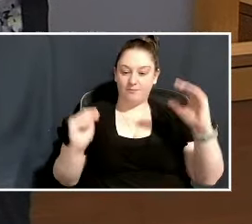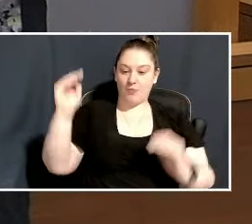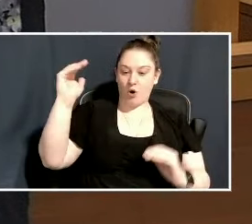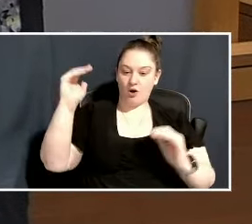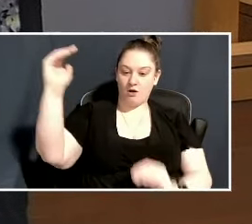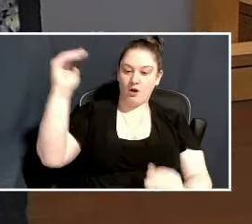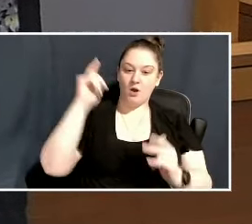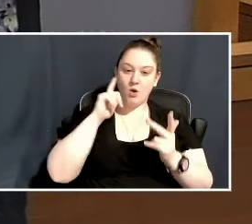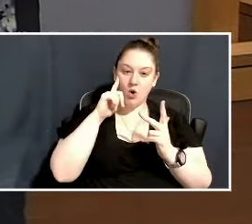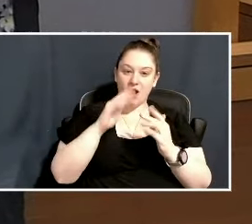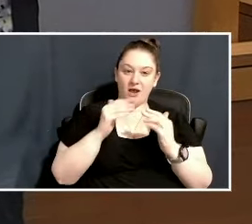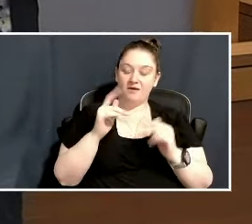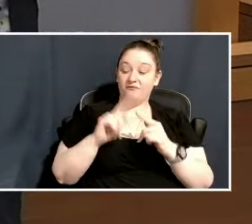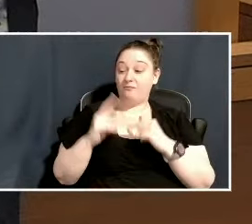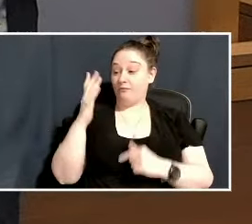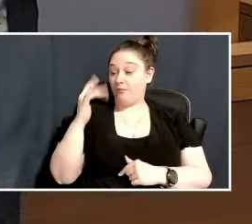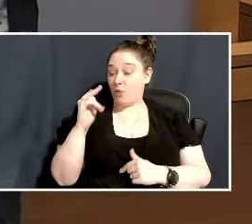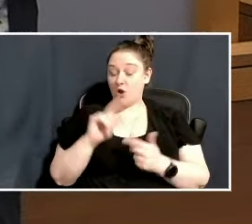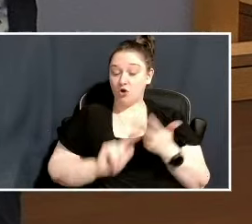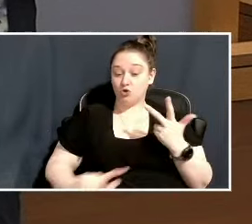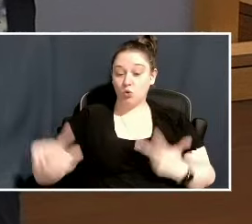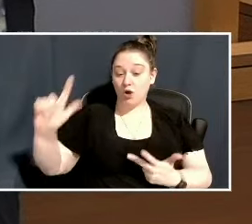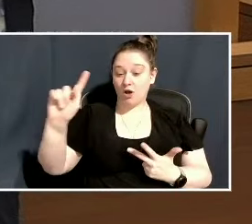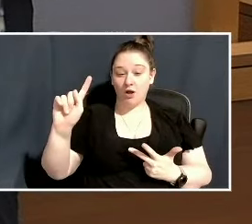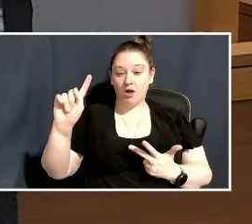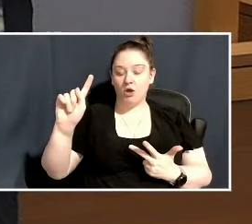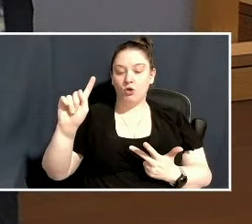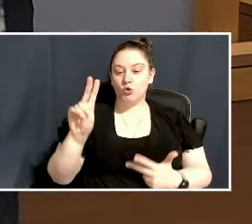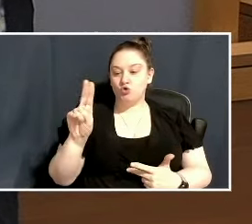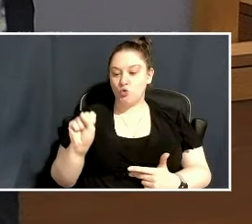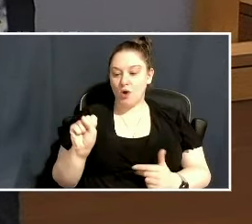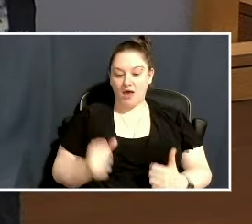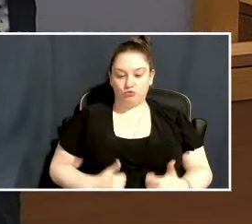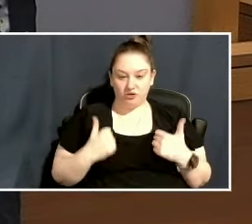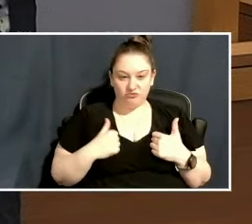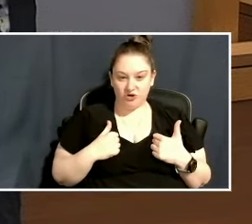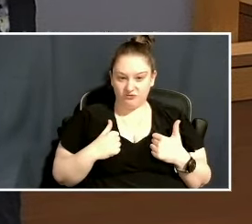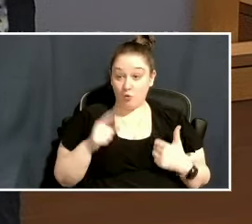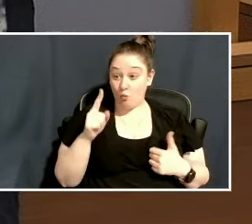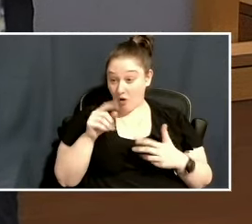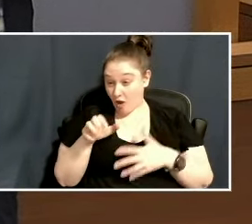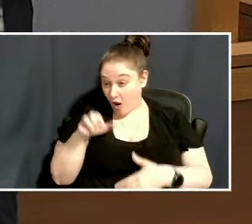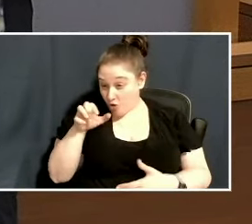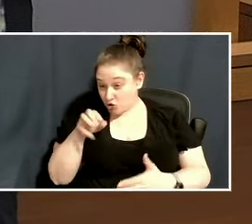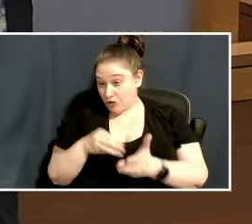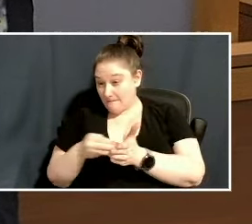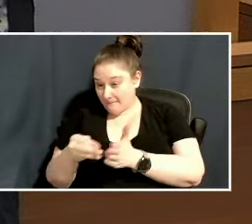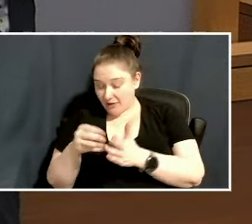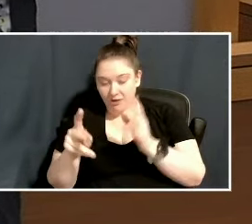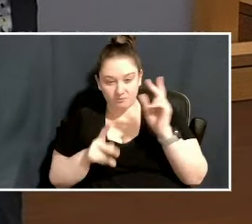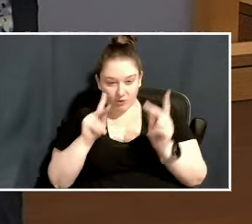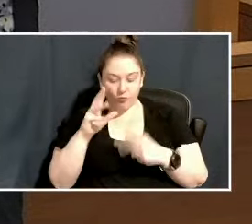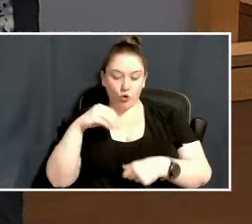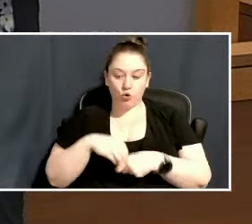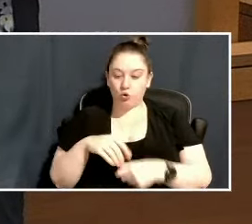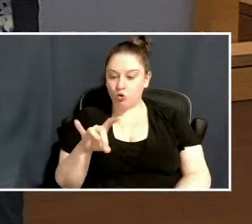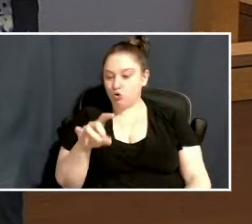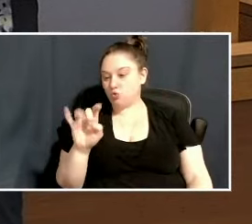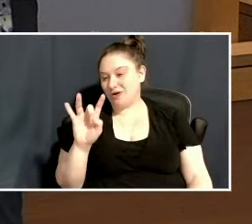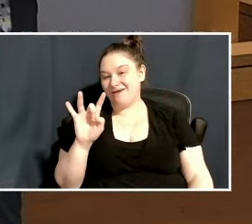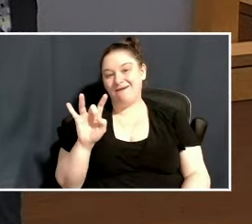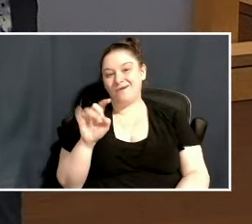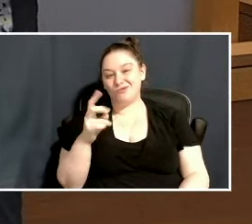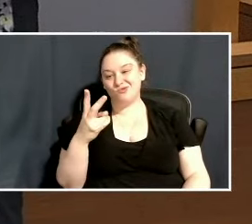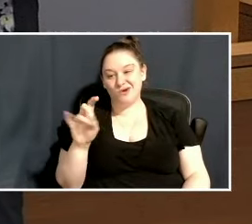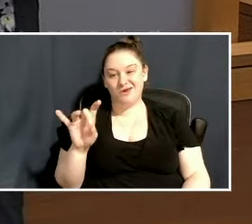where 1 in 3 U.S. residents, 100 million people, including 28 million children, do